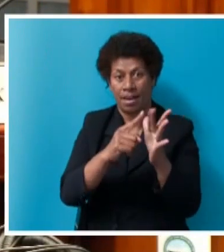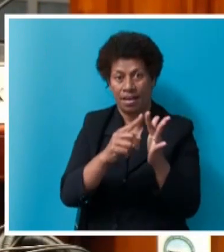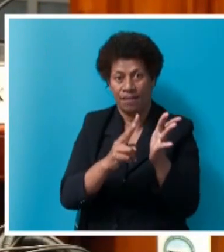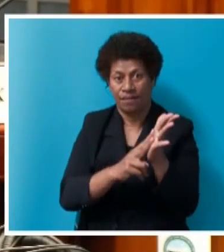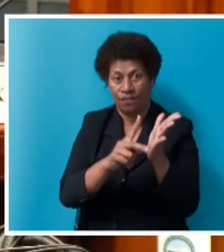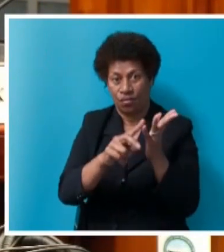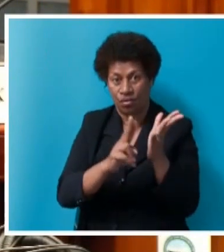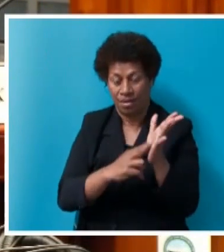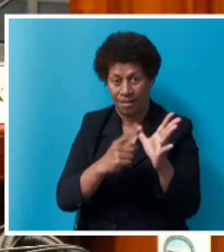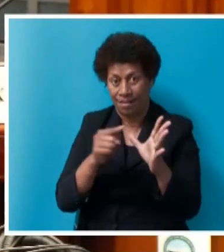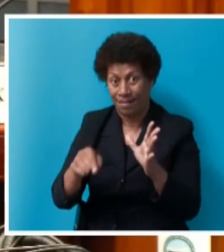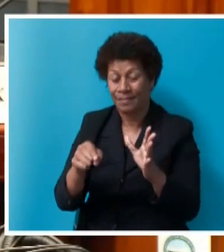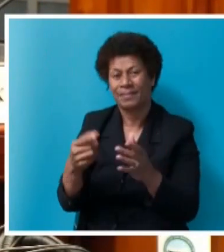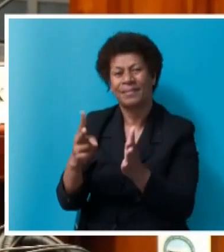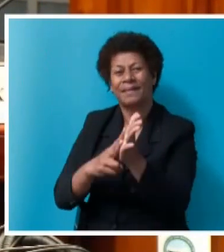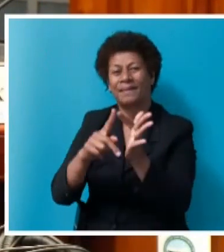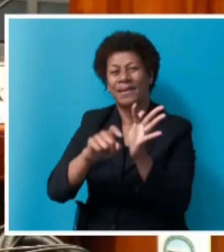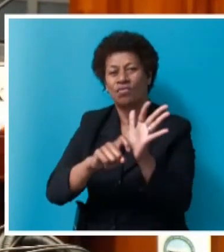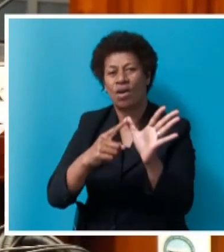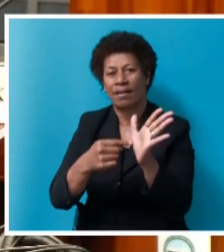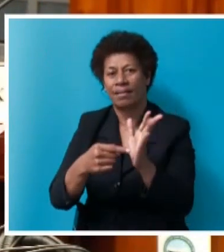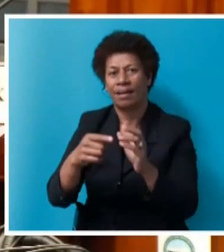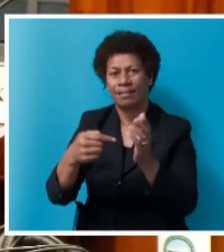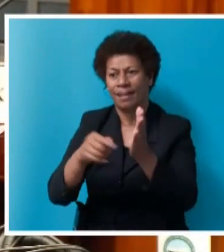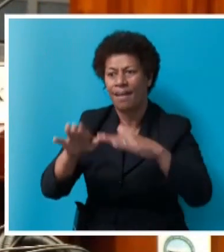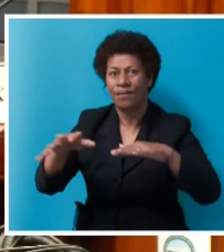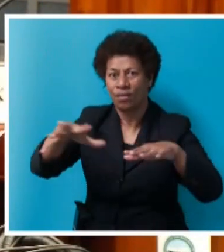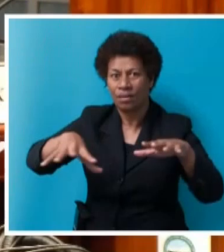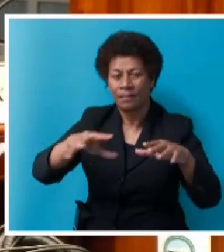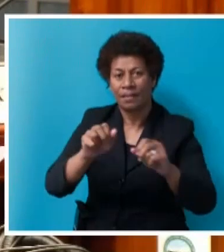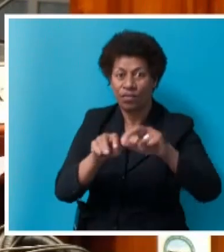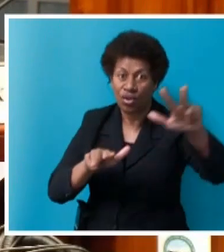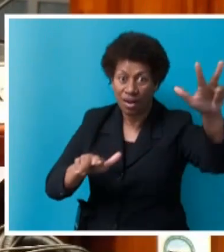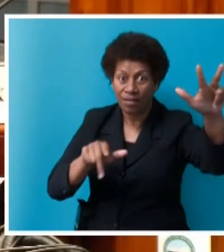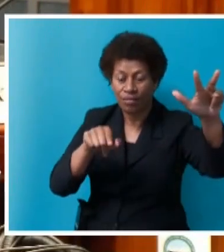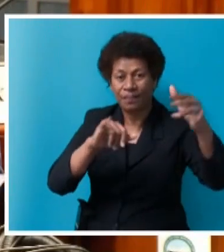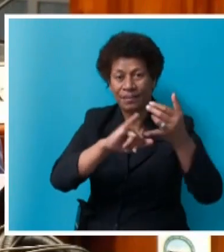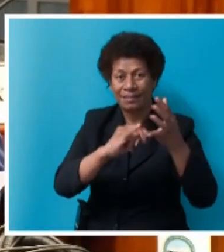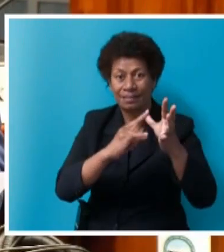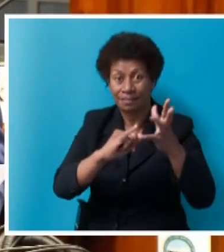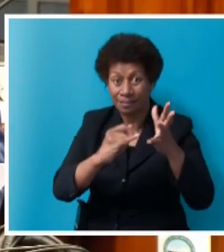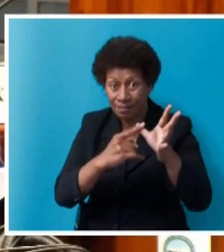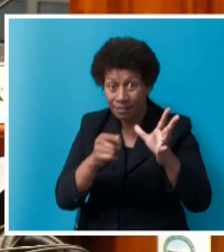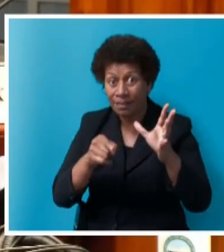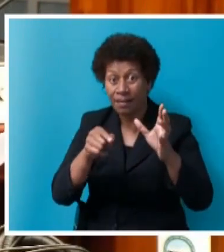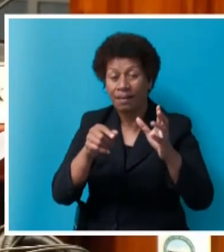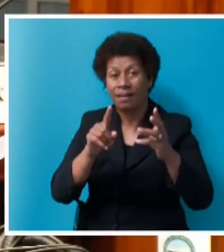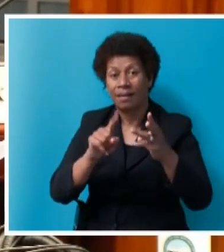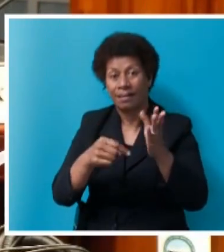Vunolevu, Beketi to Senganga, Sasa and Wailevu in Maduata, including